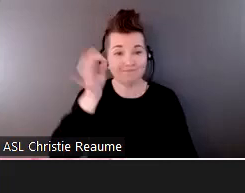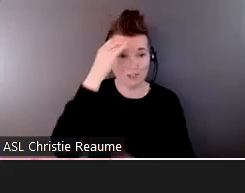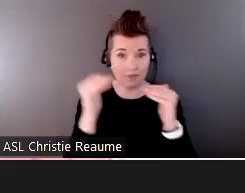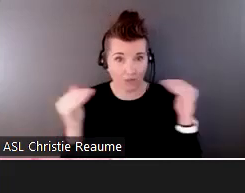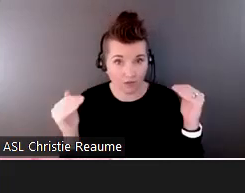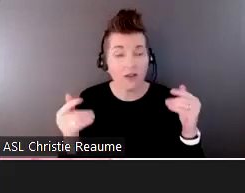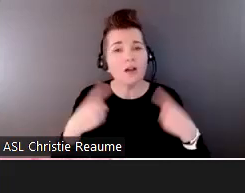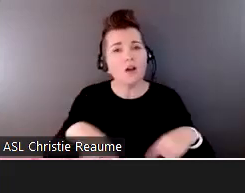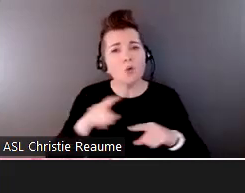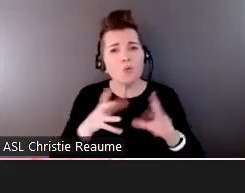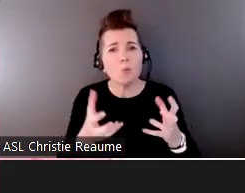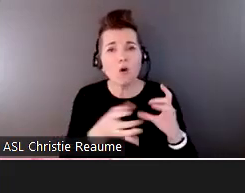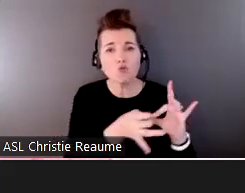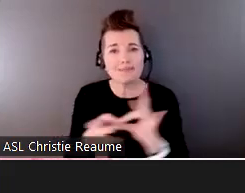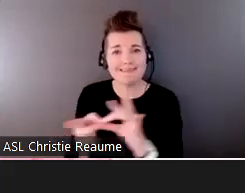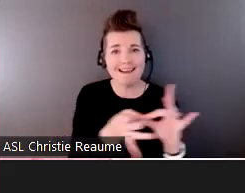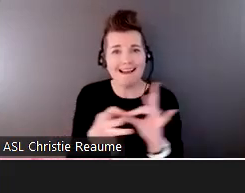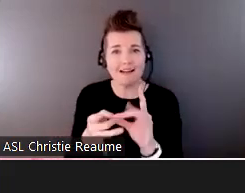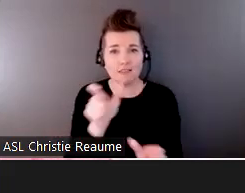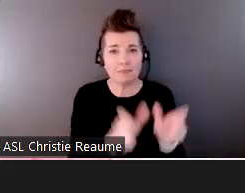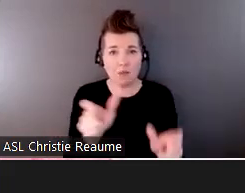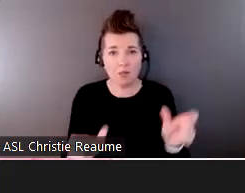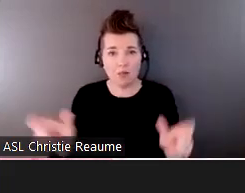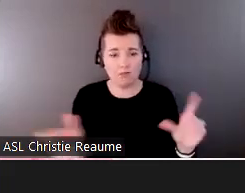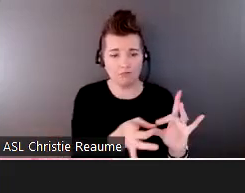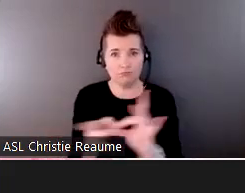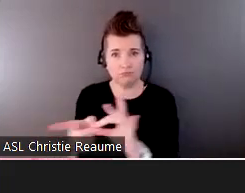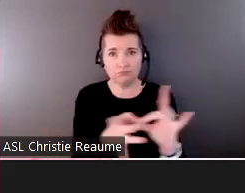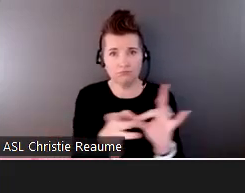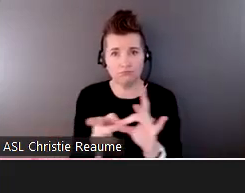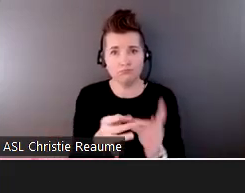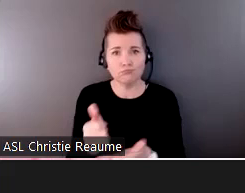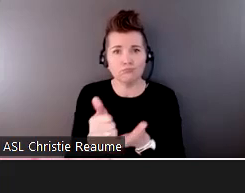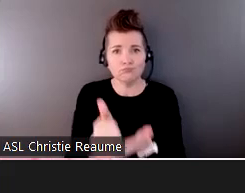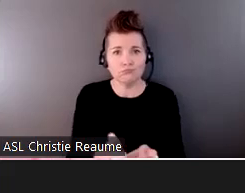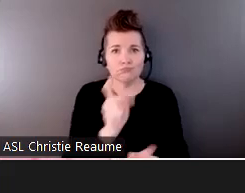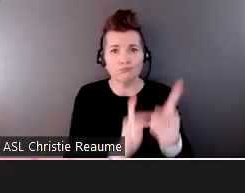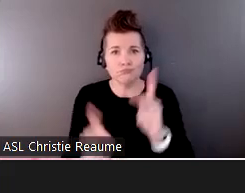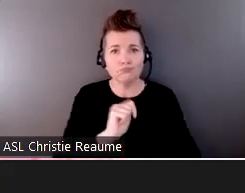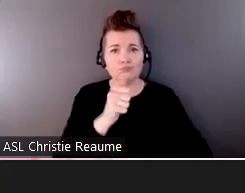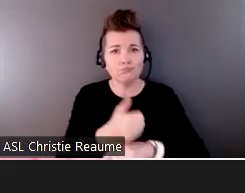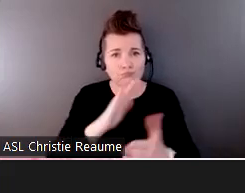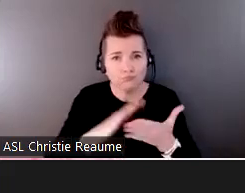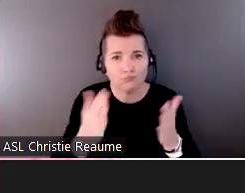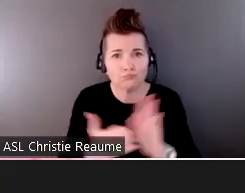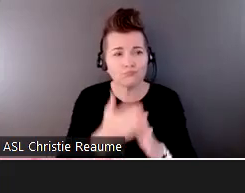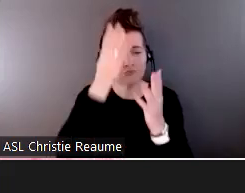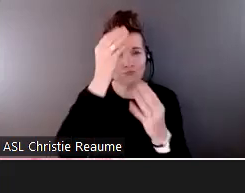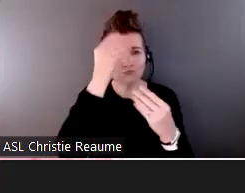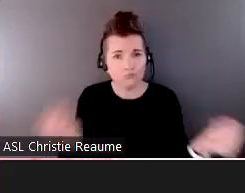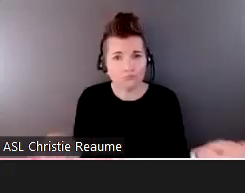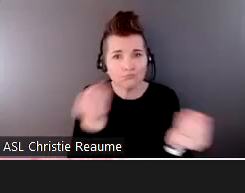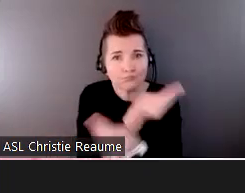organizations who do great work and help them kind of build that sense of community Foster the exchange of information and